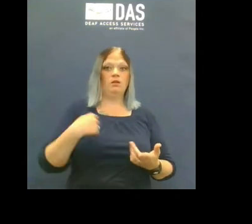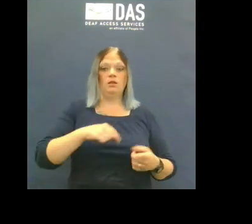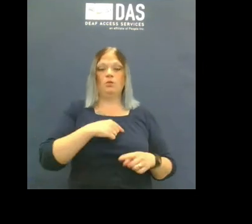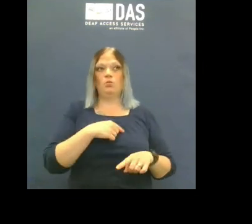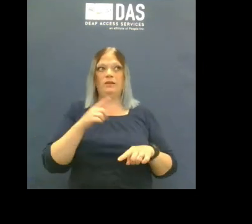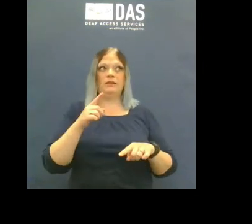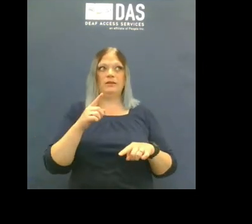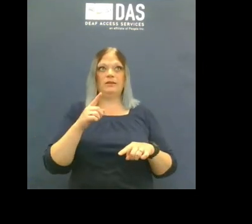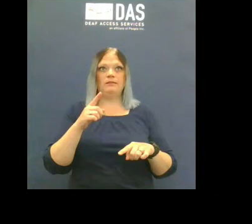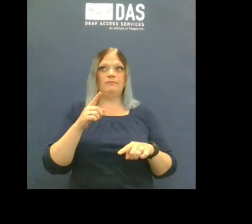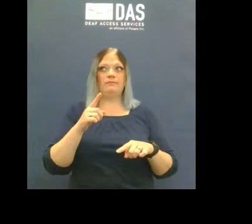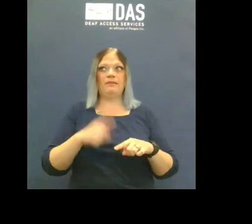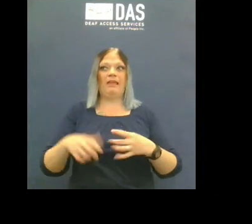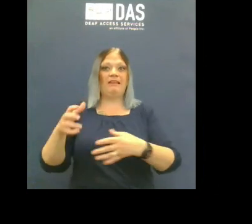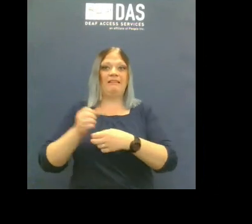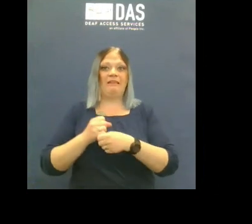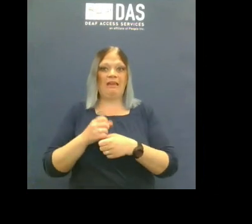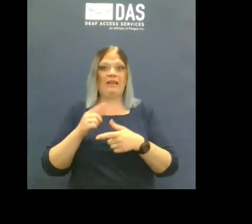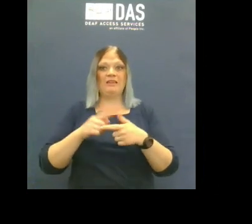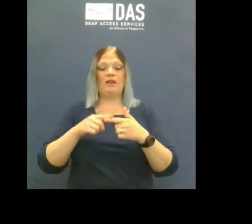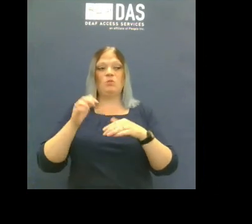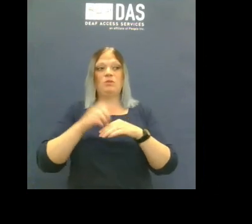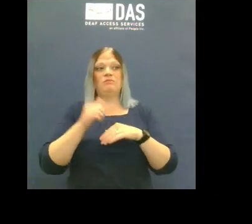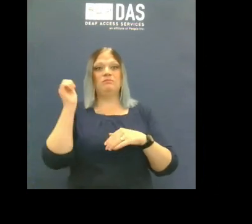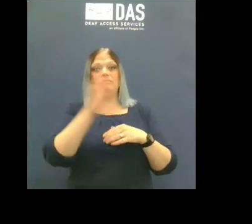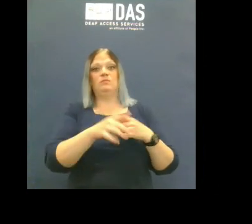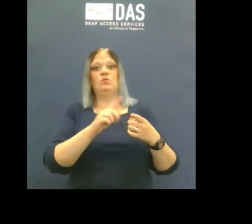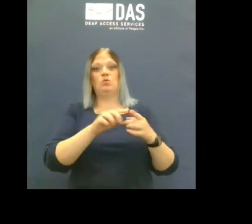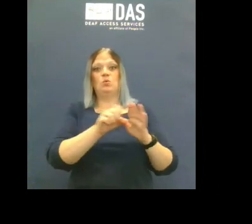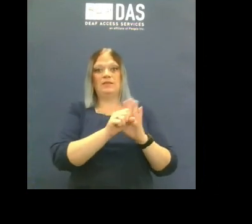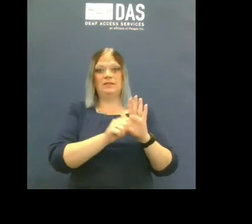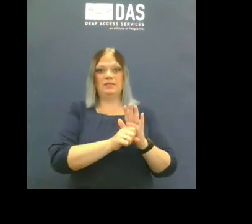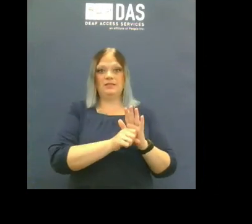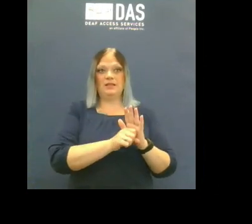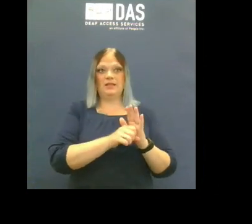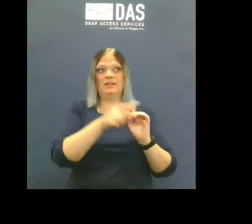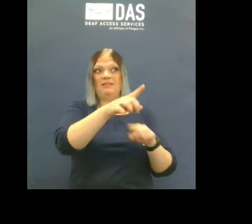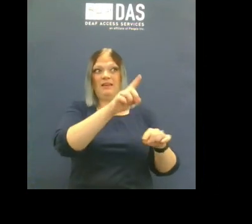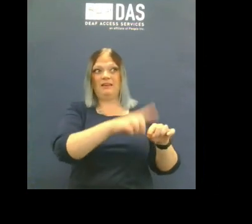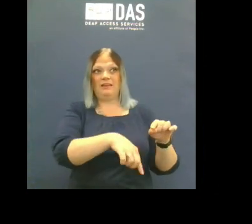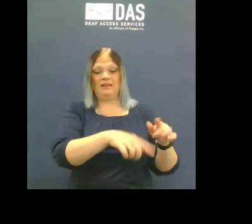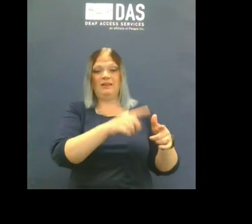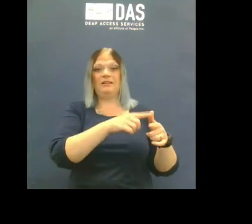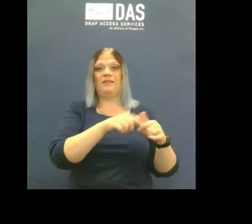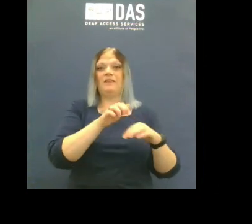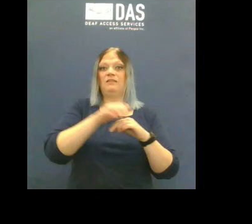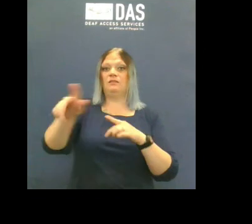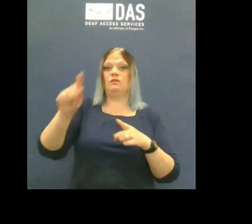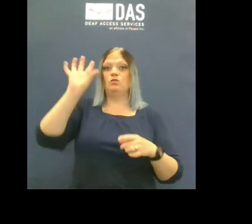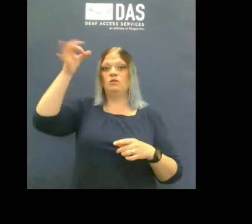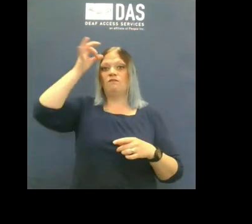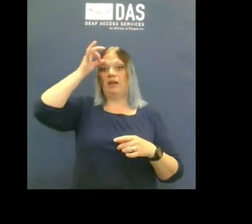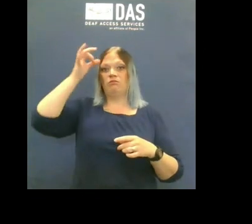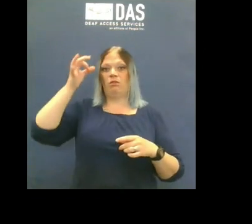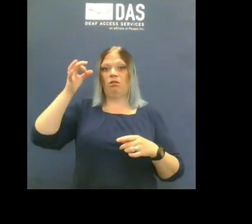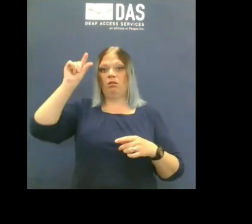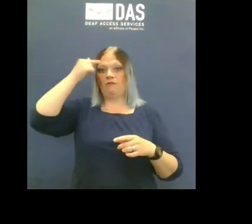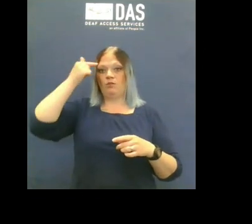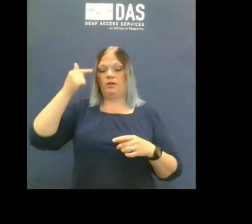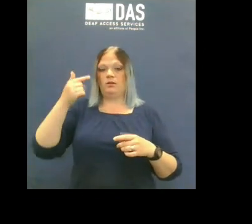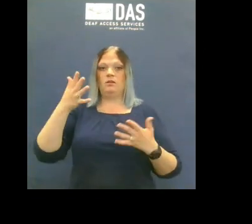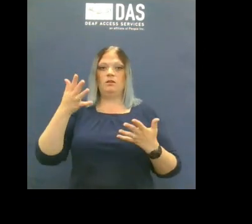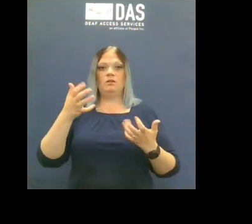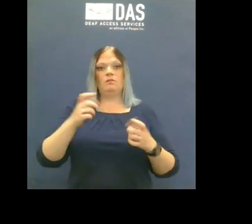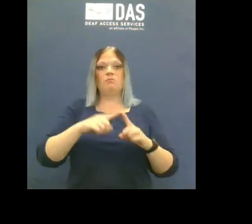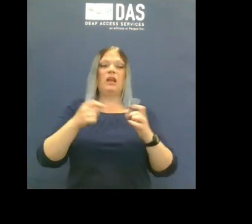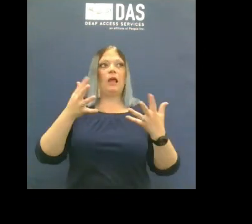necessarily acquire those, we forward those to the state. They can't acquire them. They forward them to the federal government. But I just wanted to give everyone